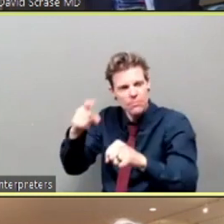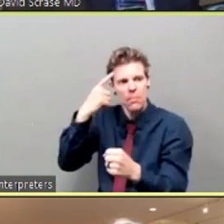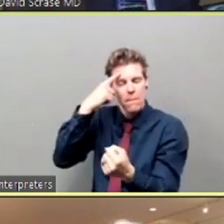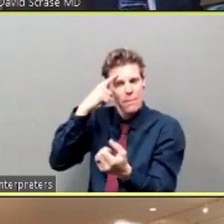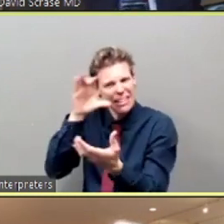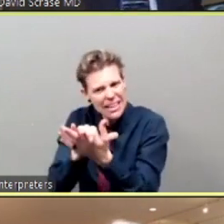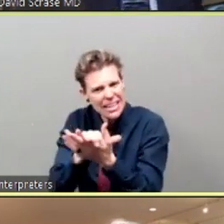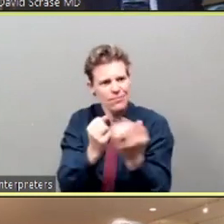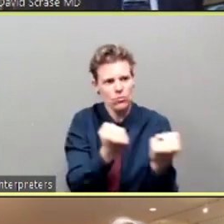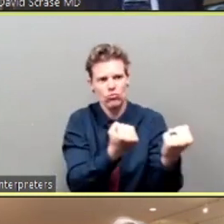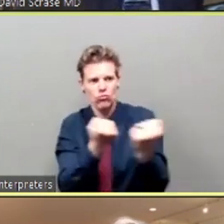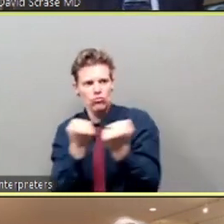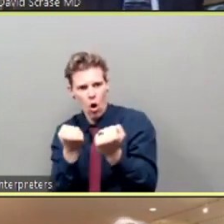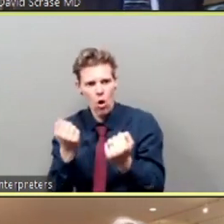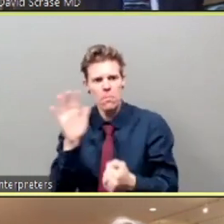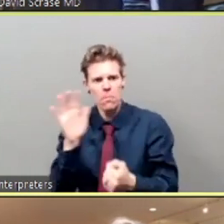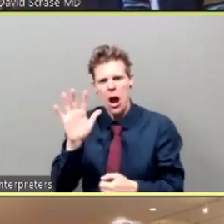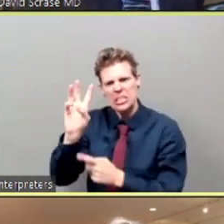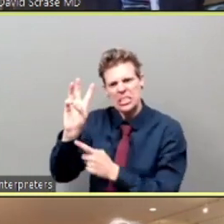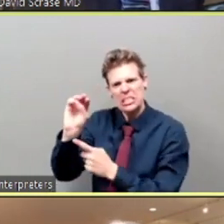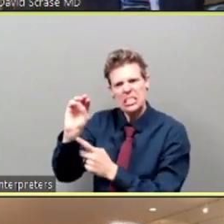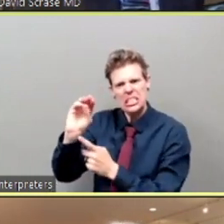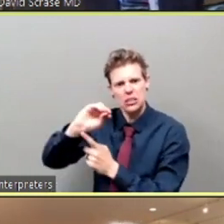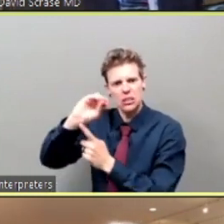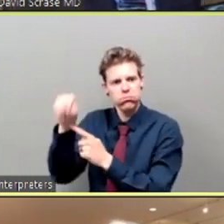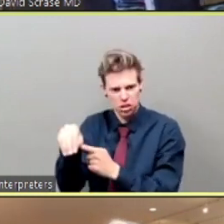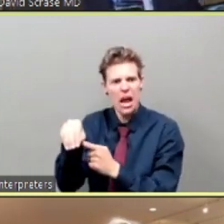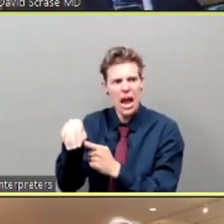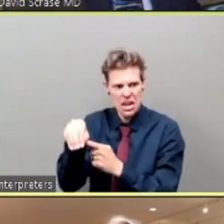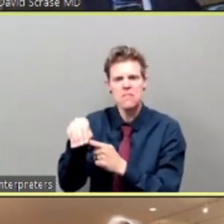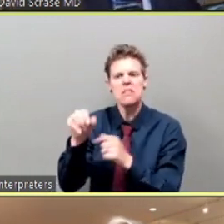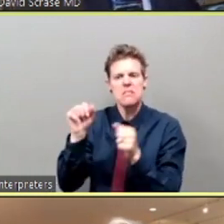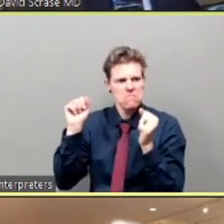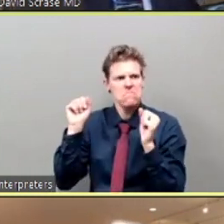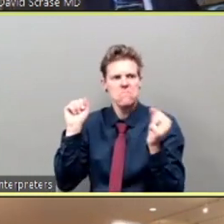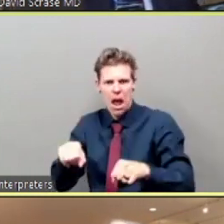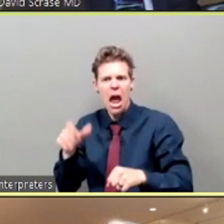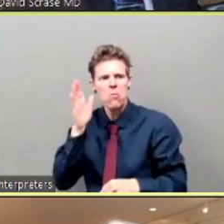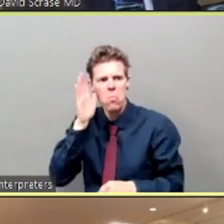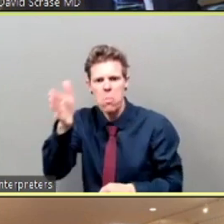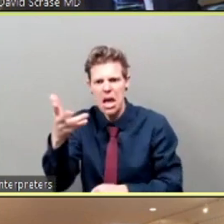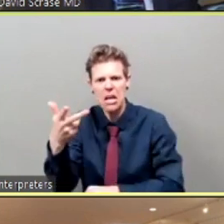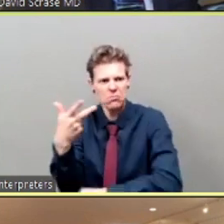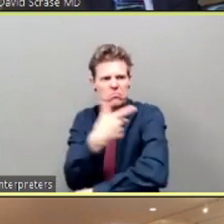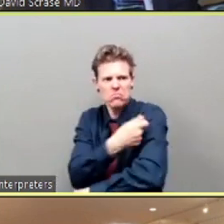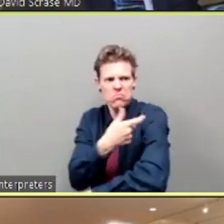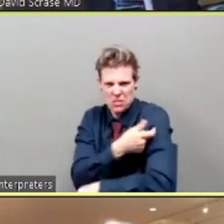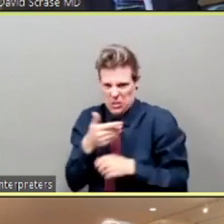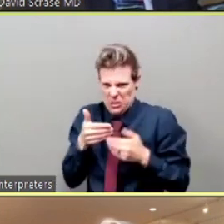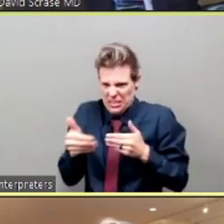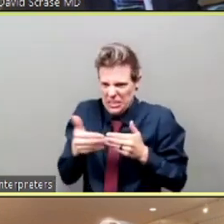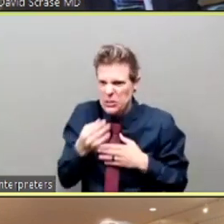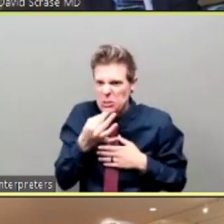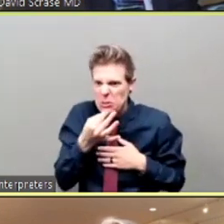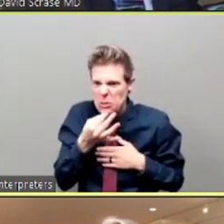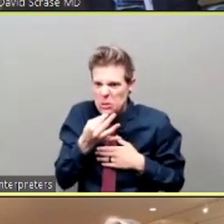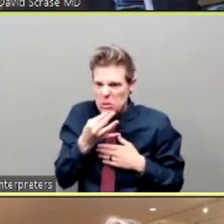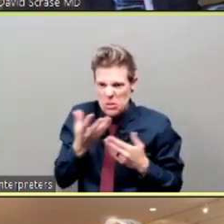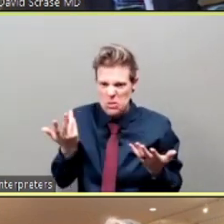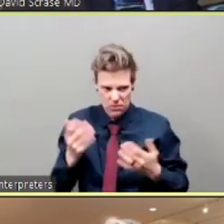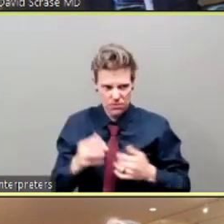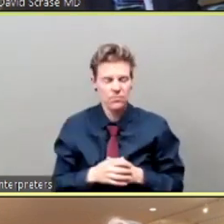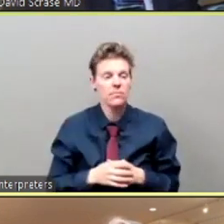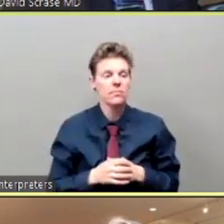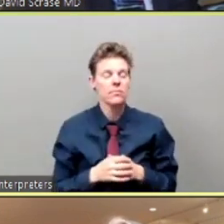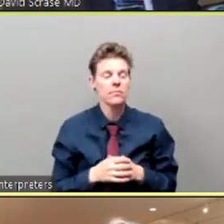eligible New Mexicans can fully get vaccinated in short order. And that number translates